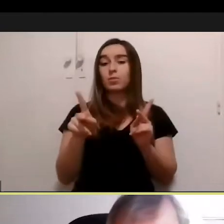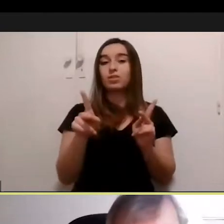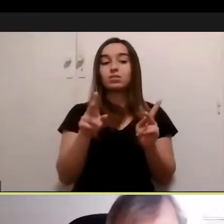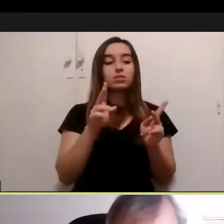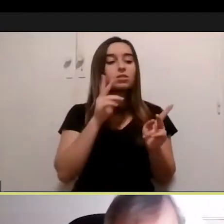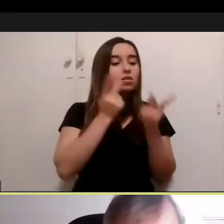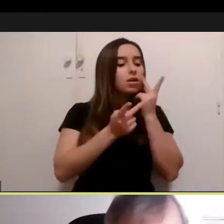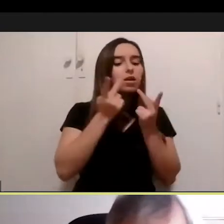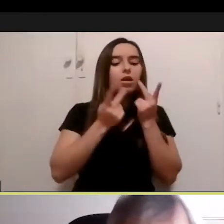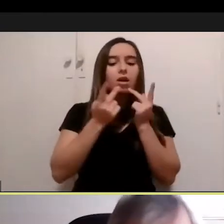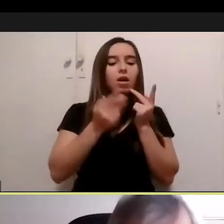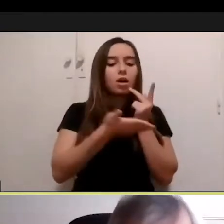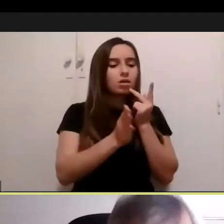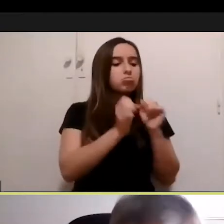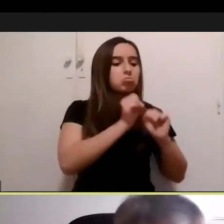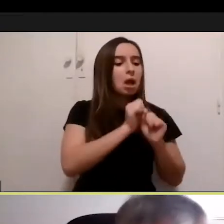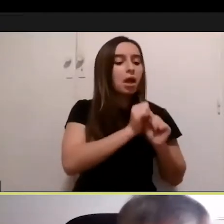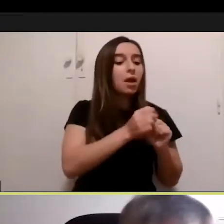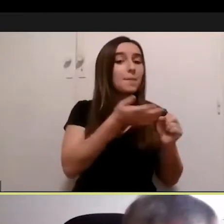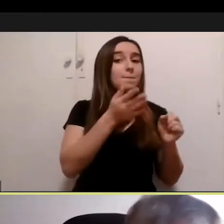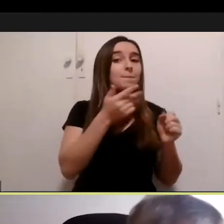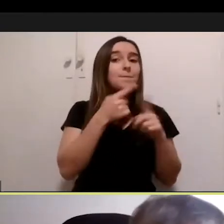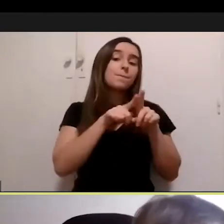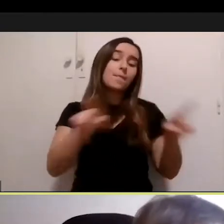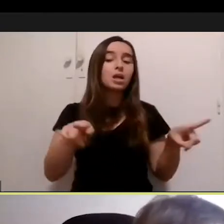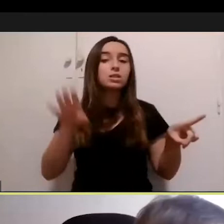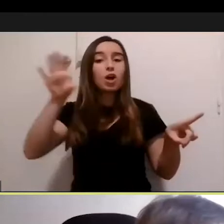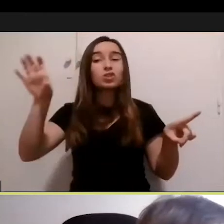some countries, there's not. You look at culture,